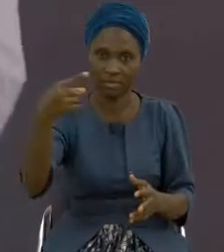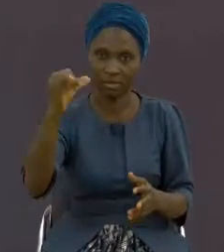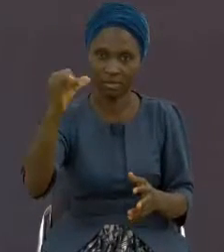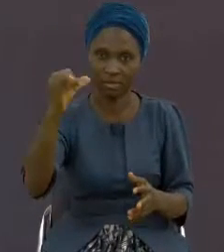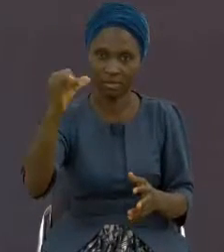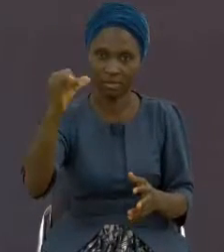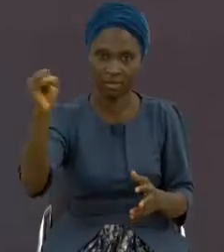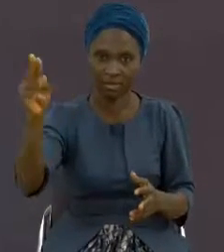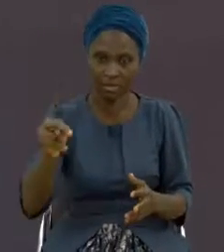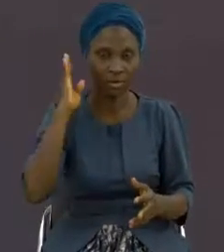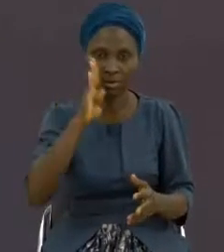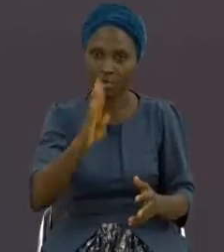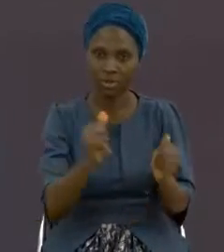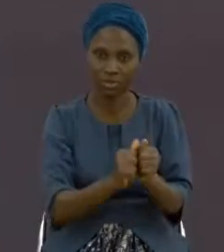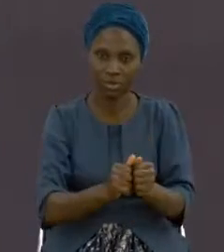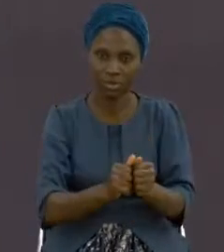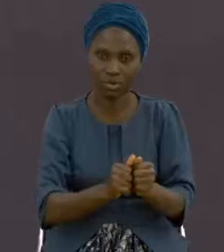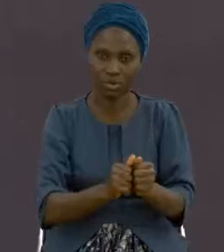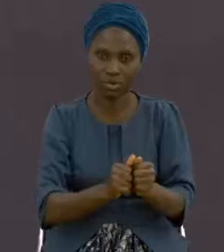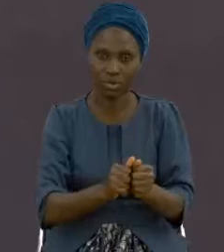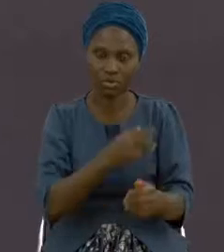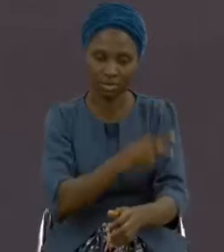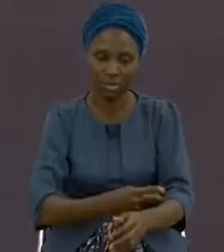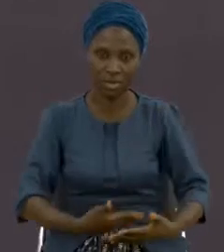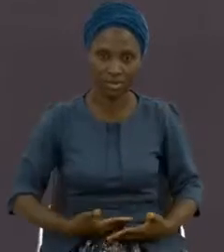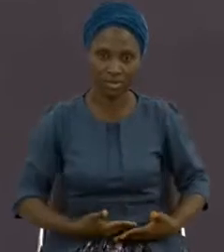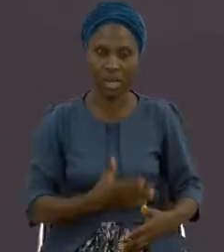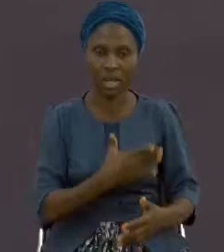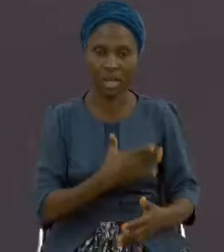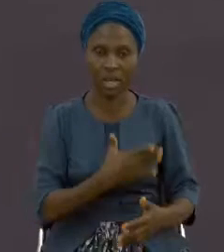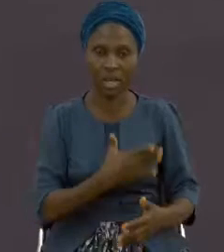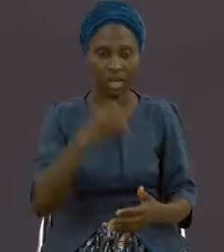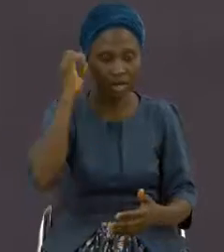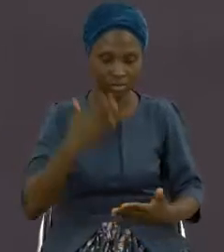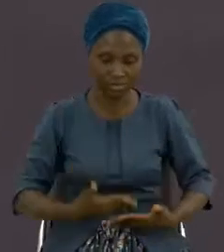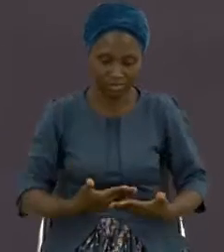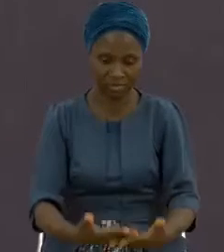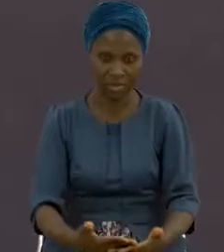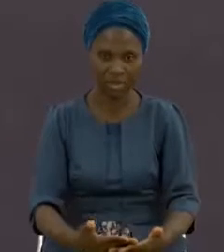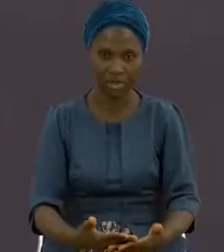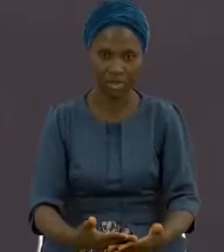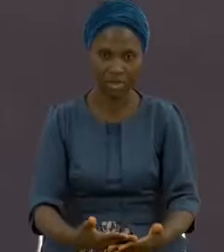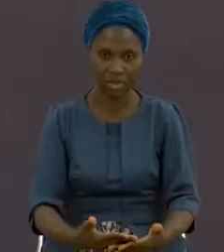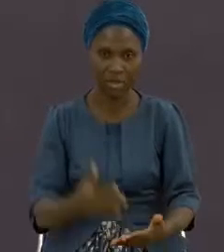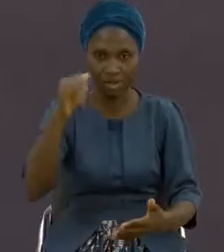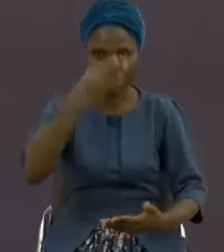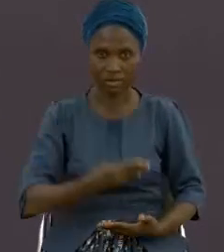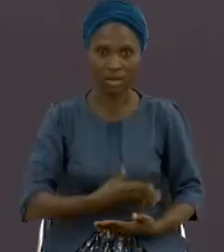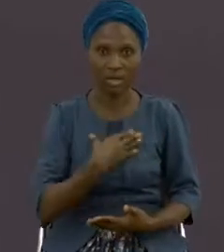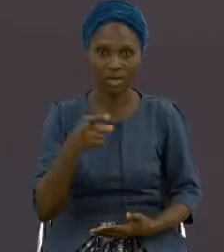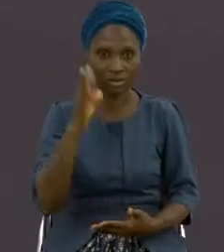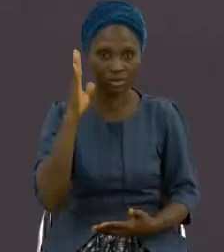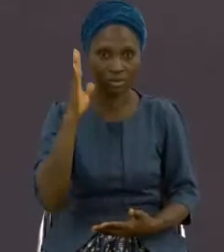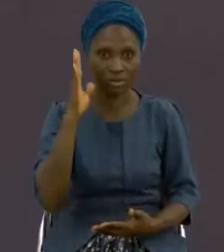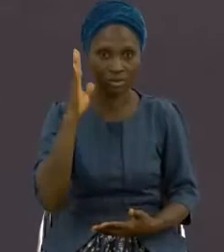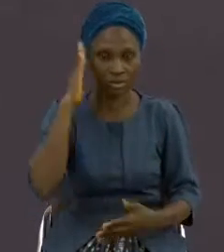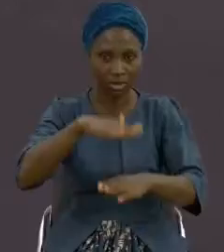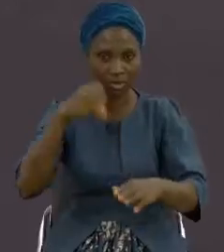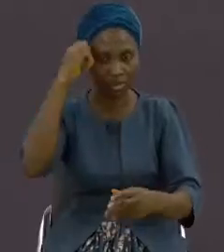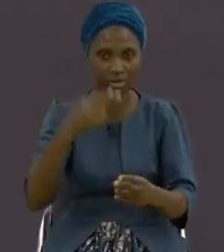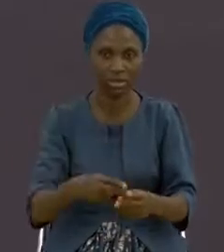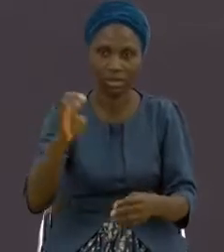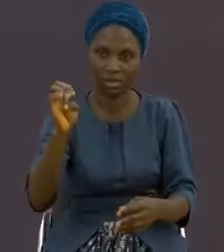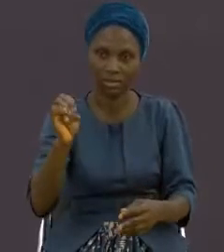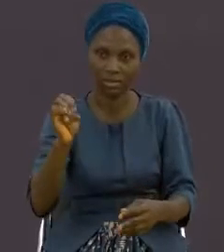son, and they shall call his name Emmanuel. Being